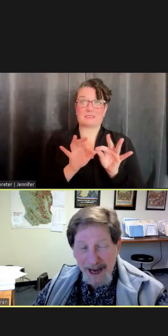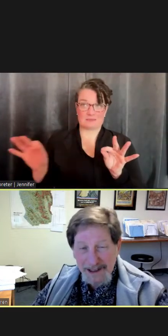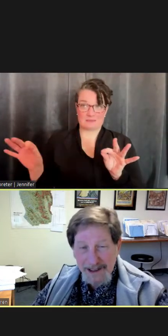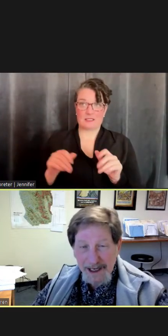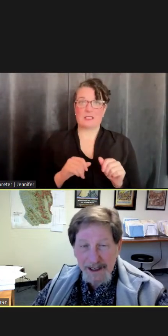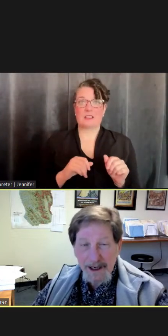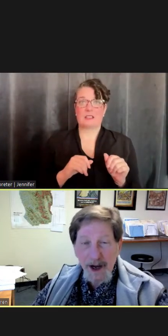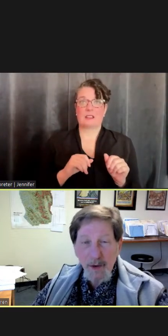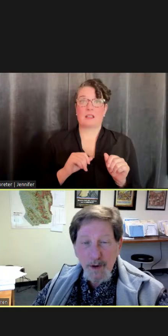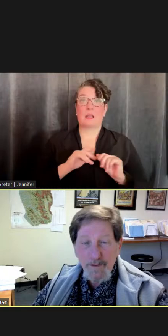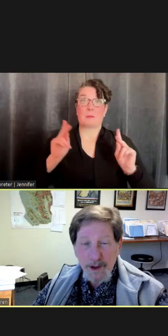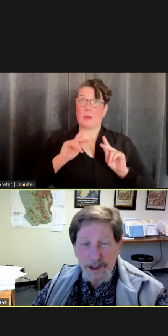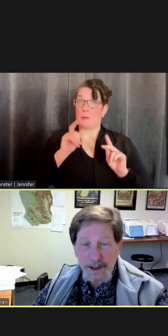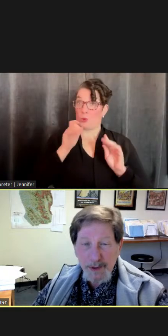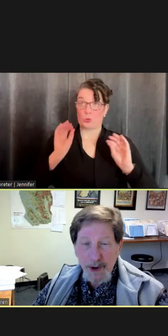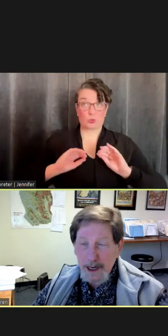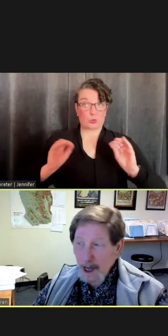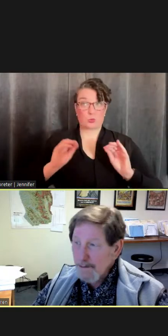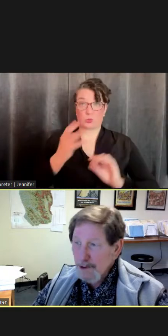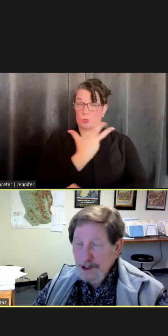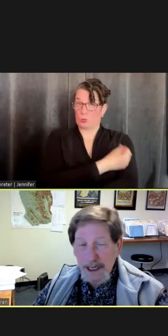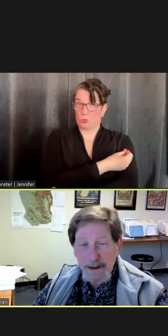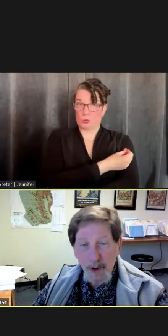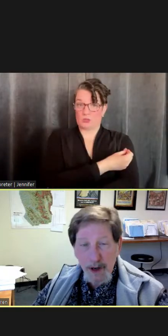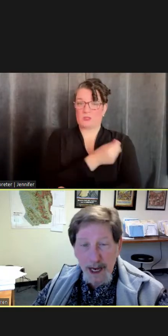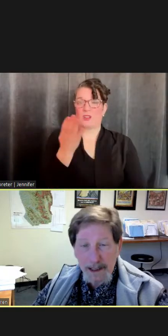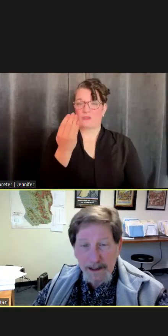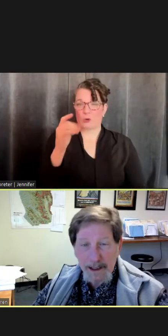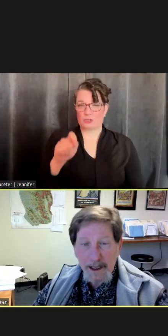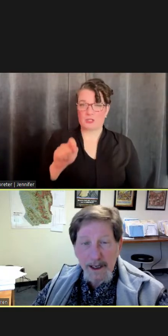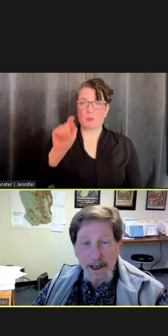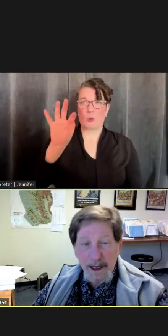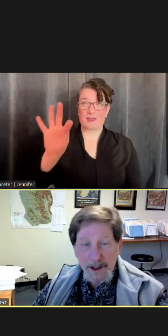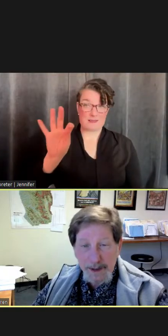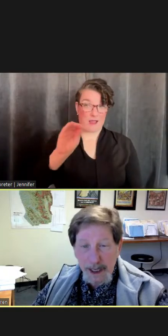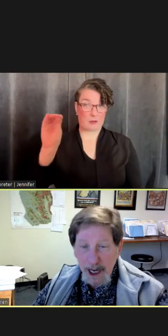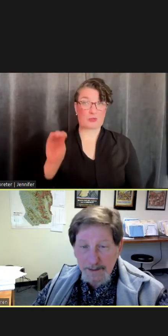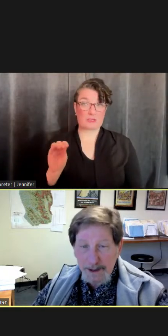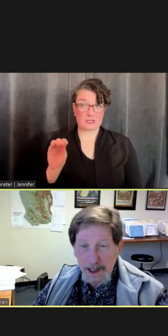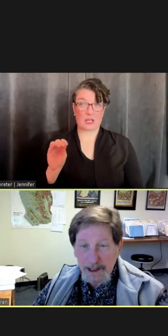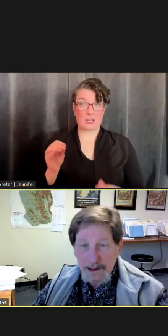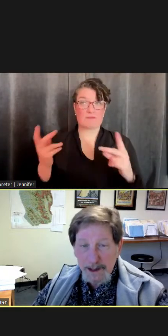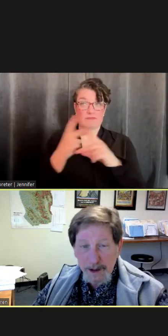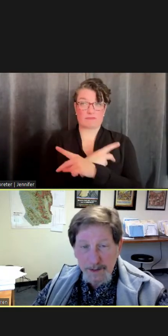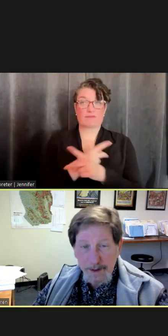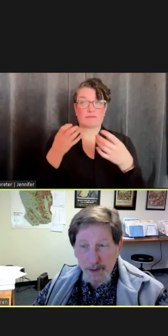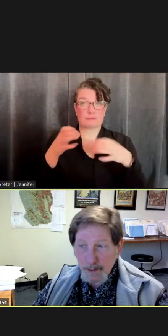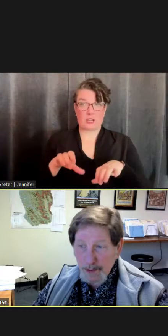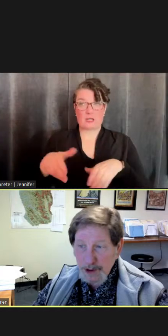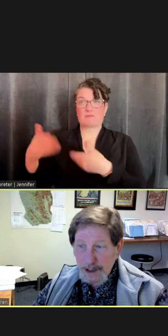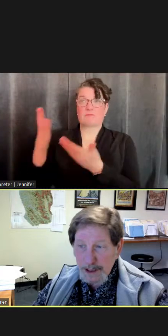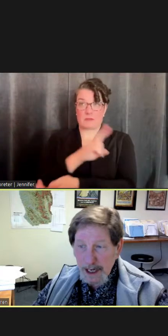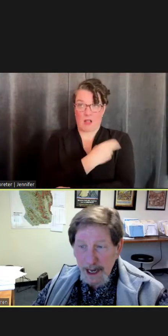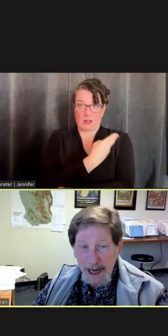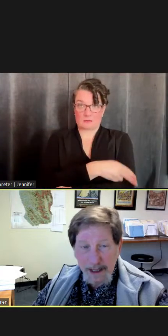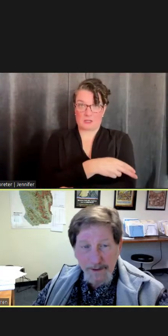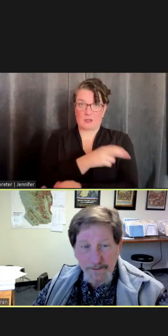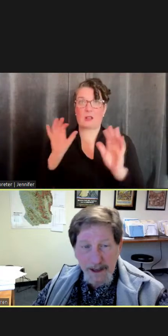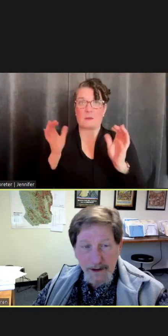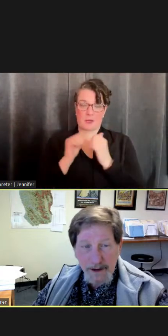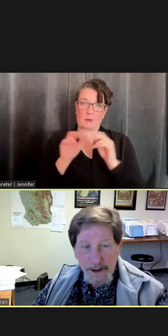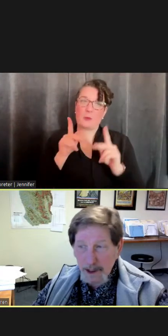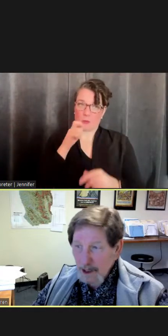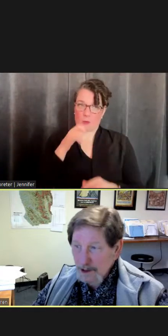not been vaccinated were 14.9% more likely to be hospitalized than those people who were boosted. And